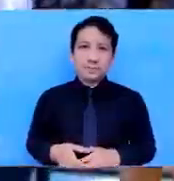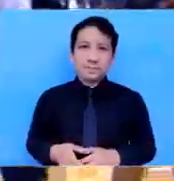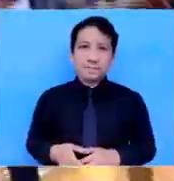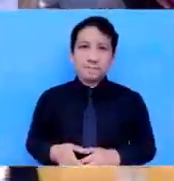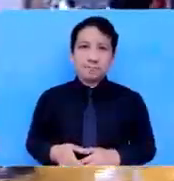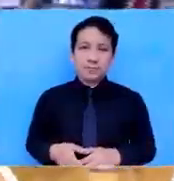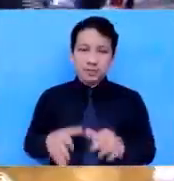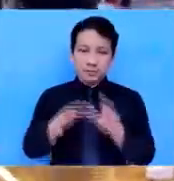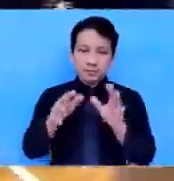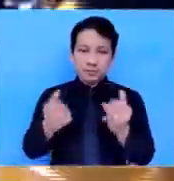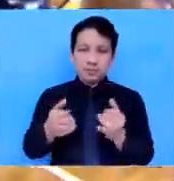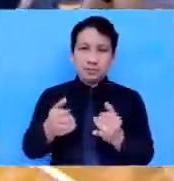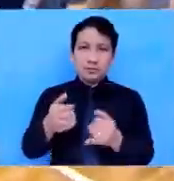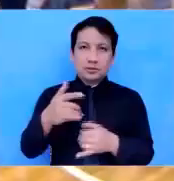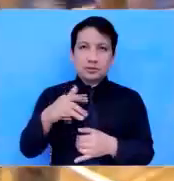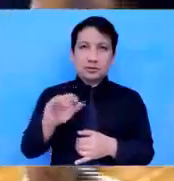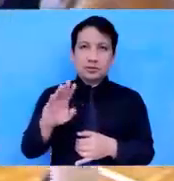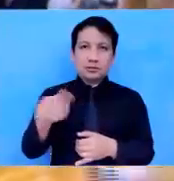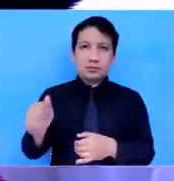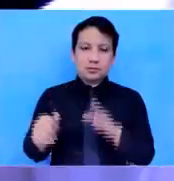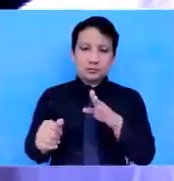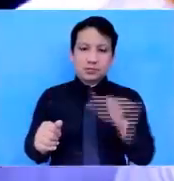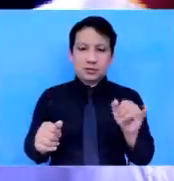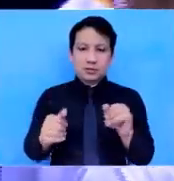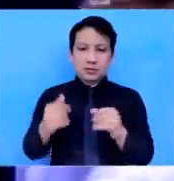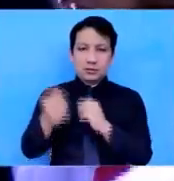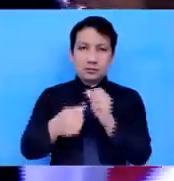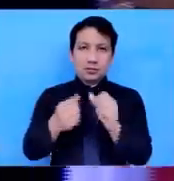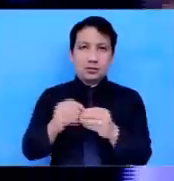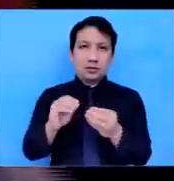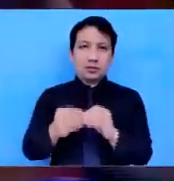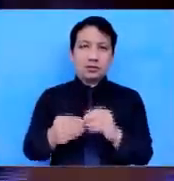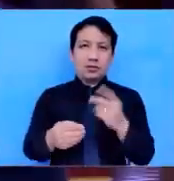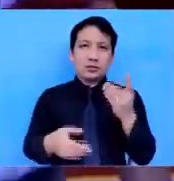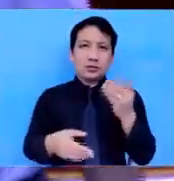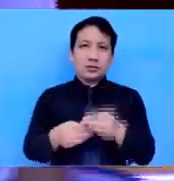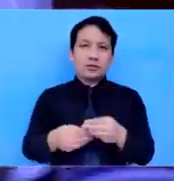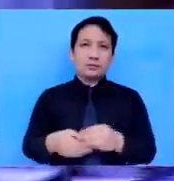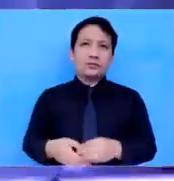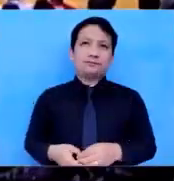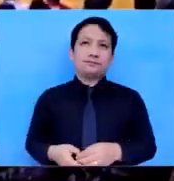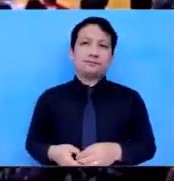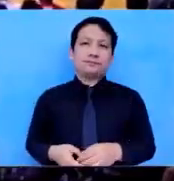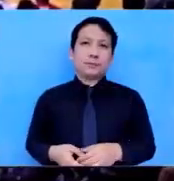versus Bay Area so game two non-commissioner's Cup finals